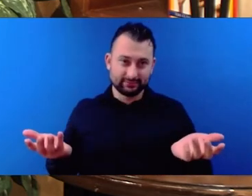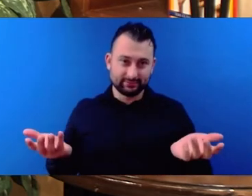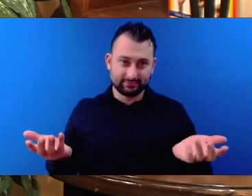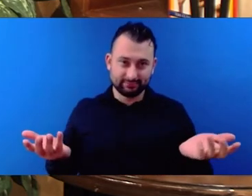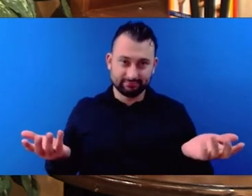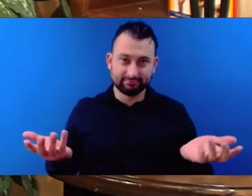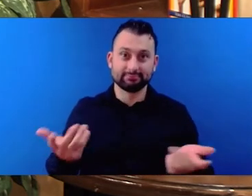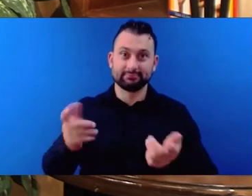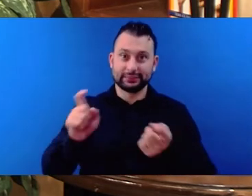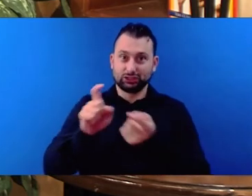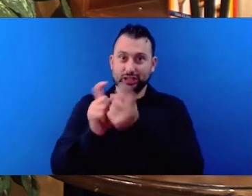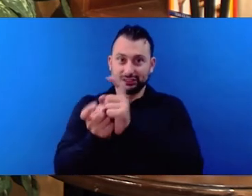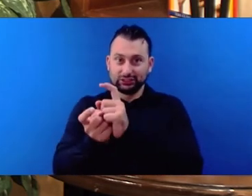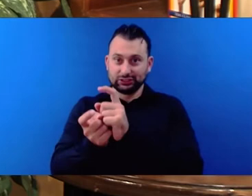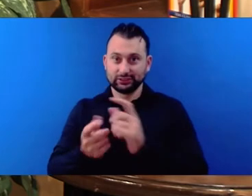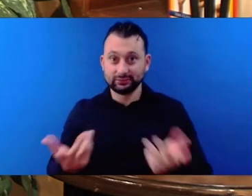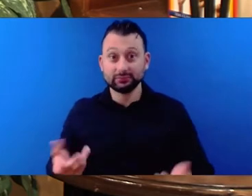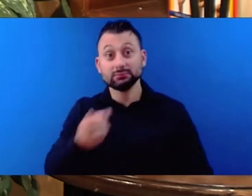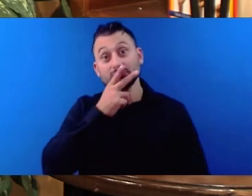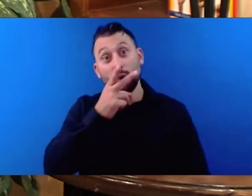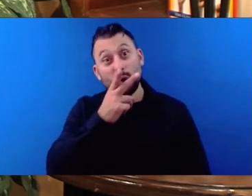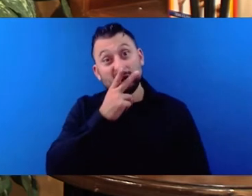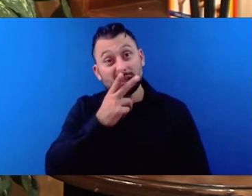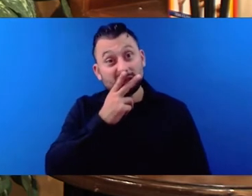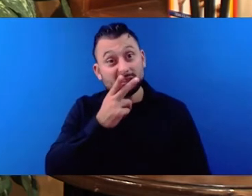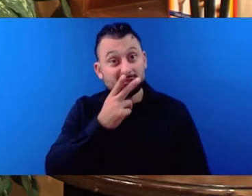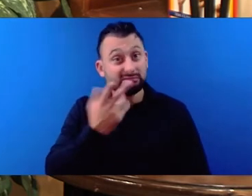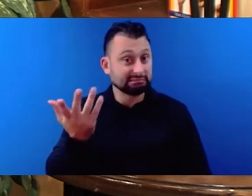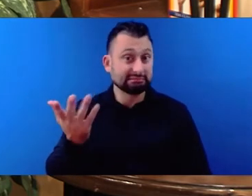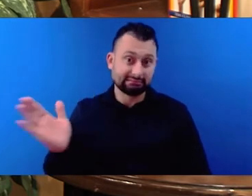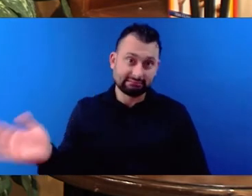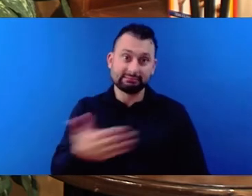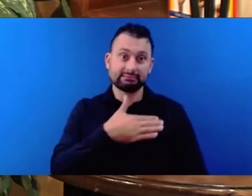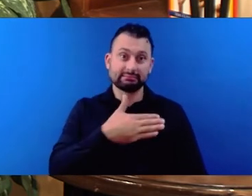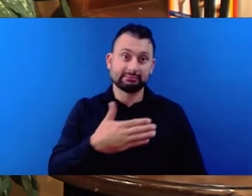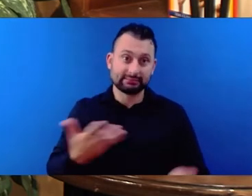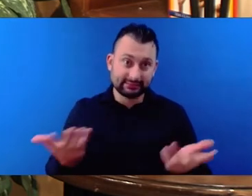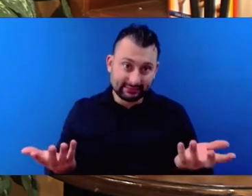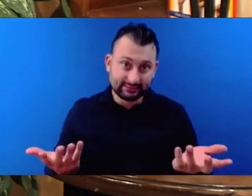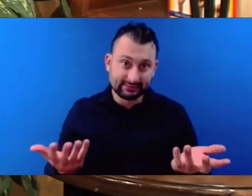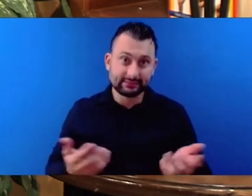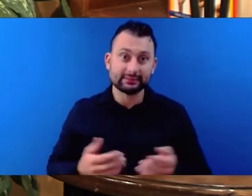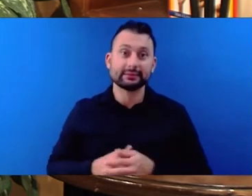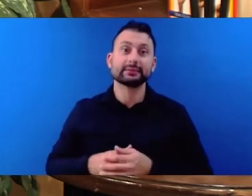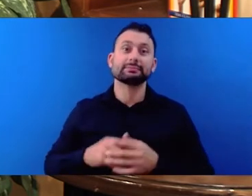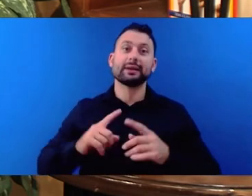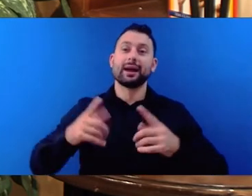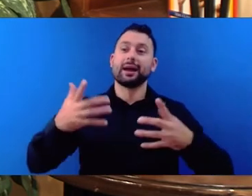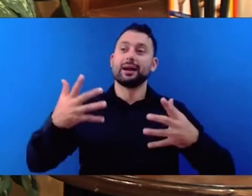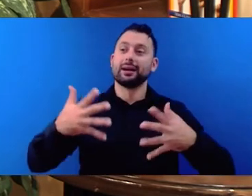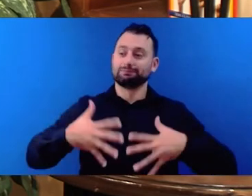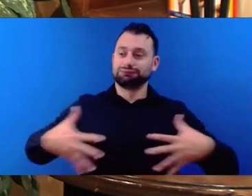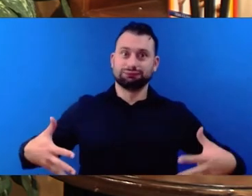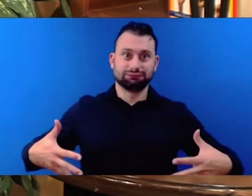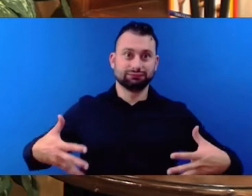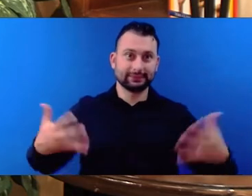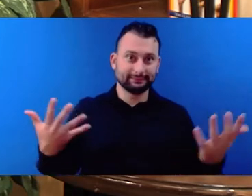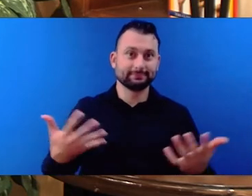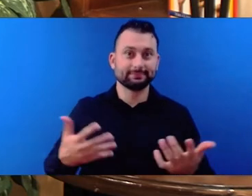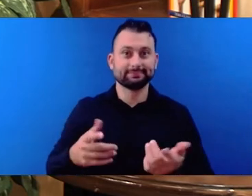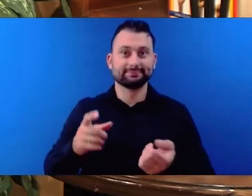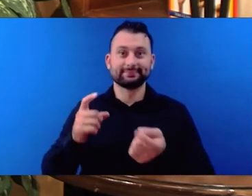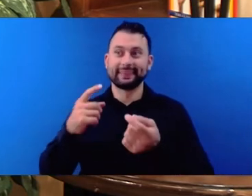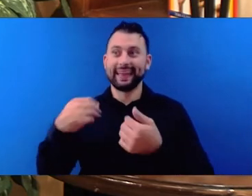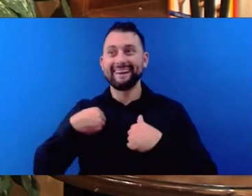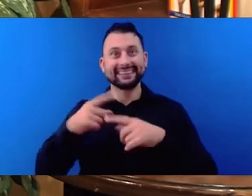we're controlling the diabetes, then we might talk about an oral pill, okay? There's